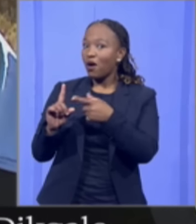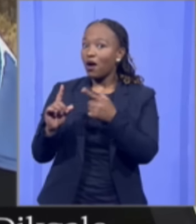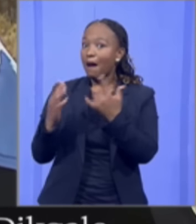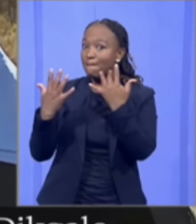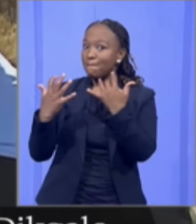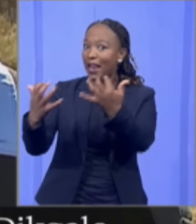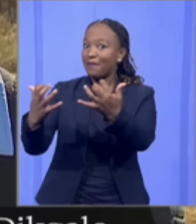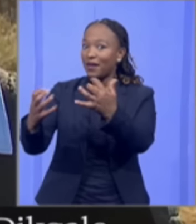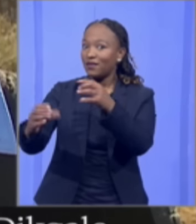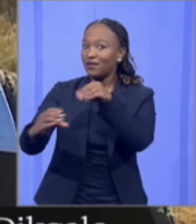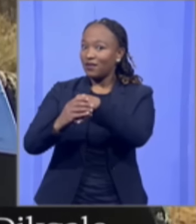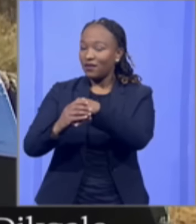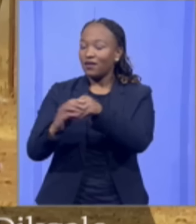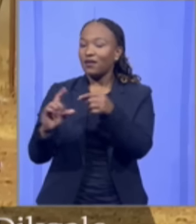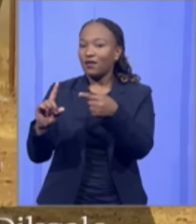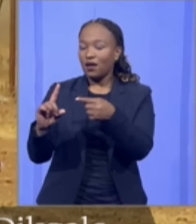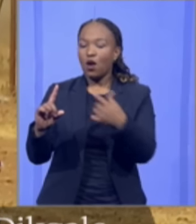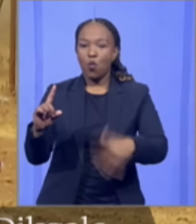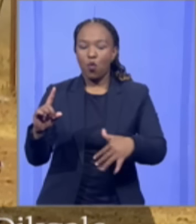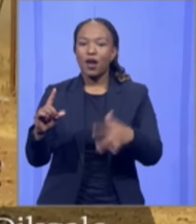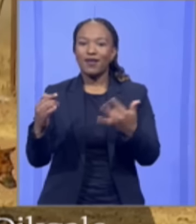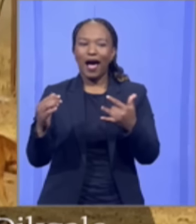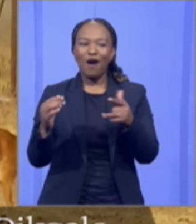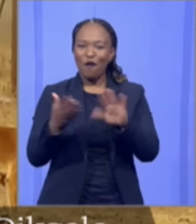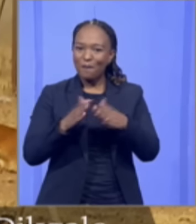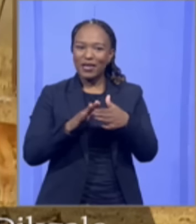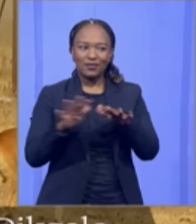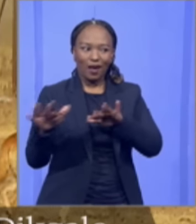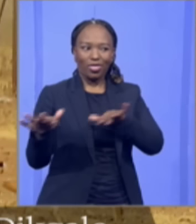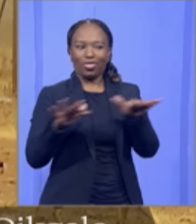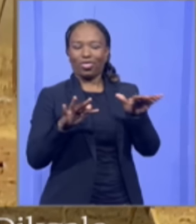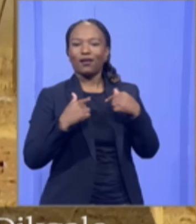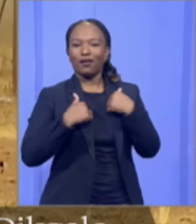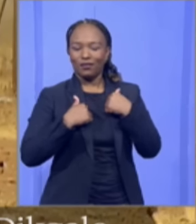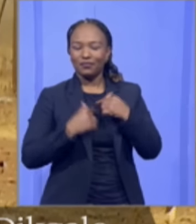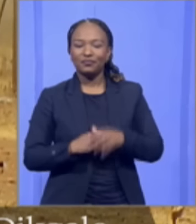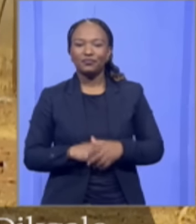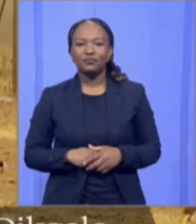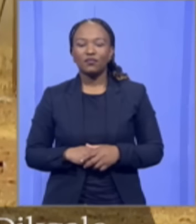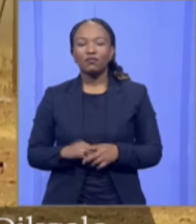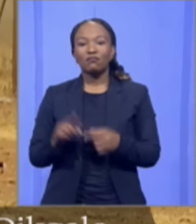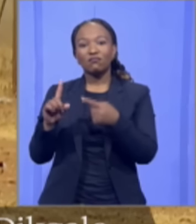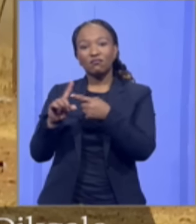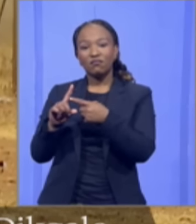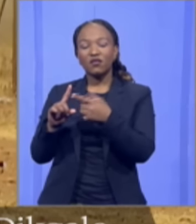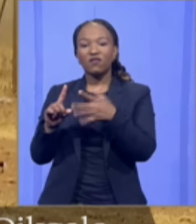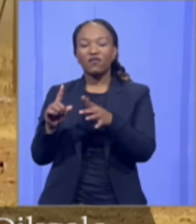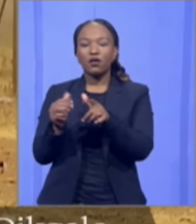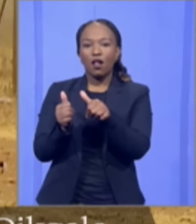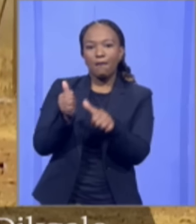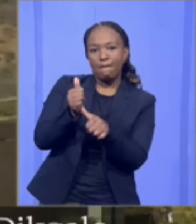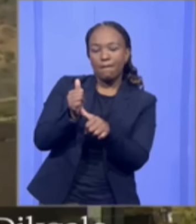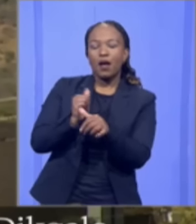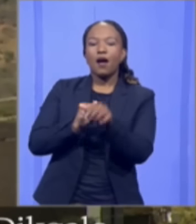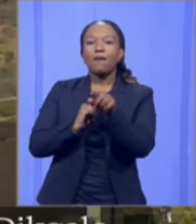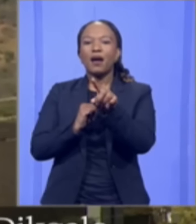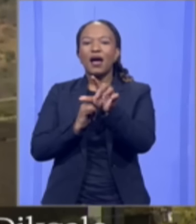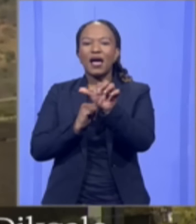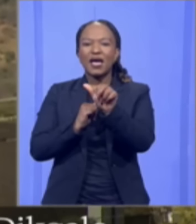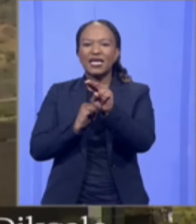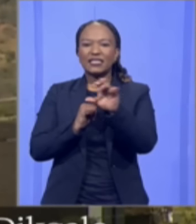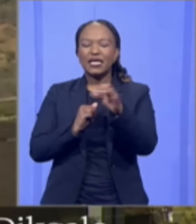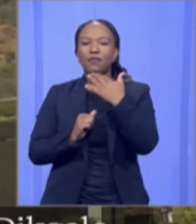yena ile a bja naga rena mmepe. Malatsi maemong a gagwe a botona o tla tlatswa ke leloko la ANC mo Ndlikungubele. Nna ke